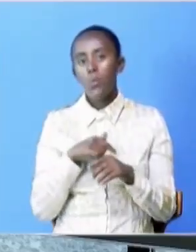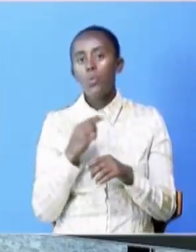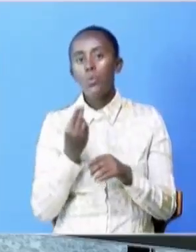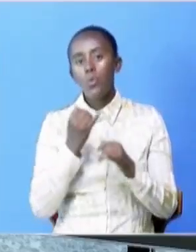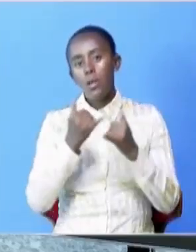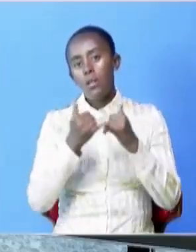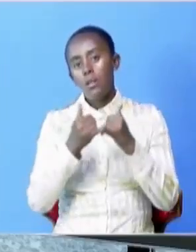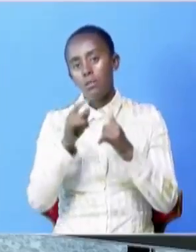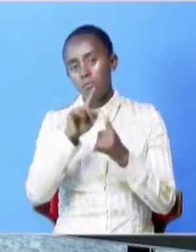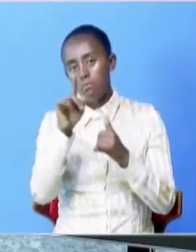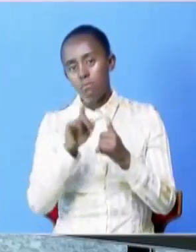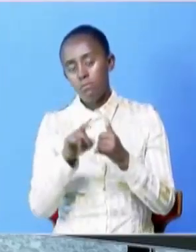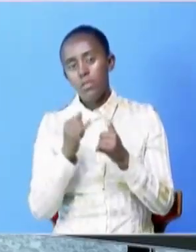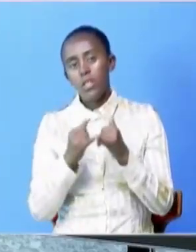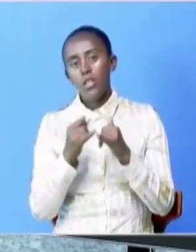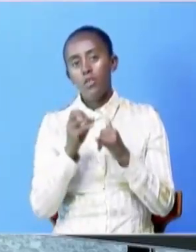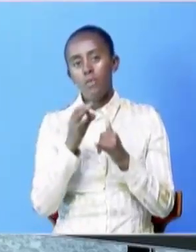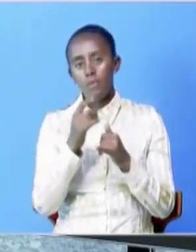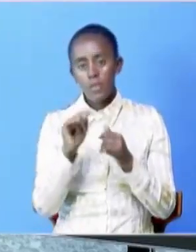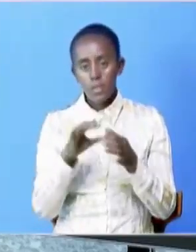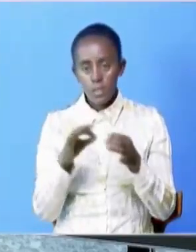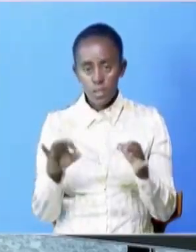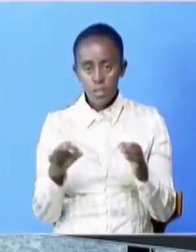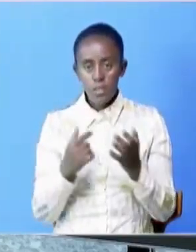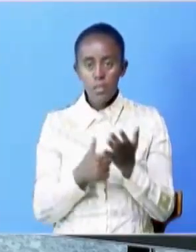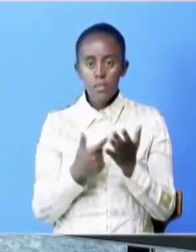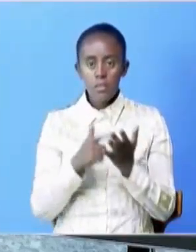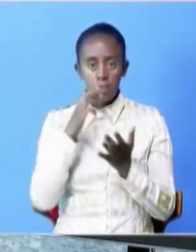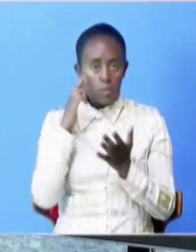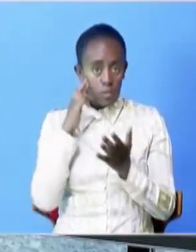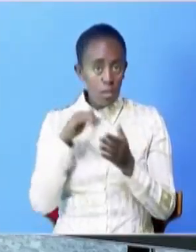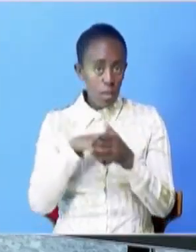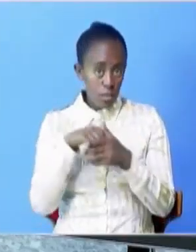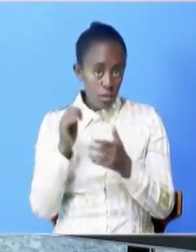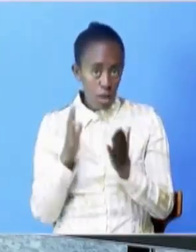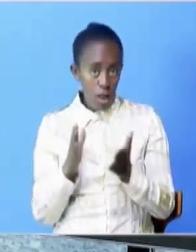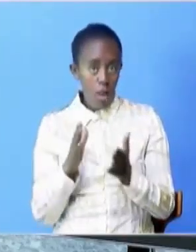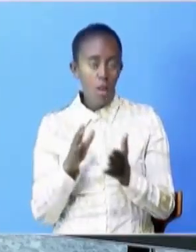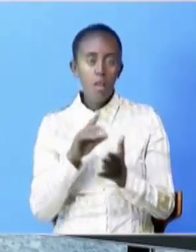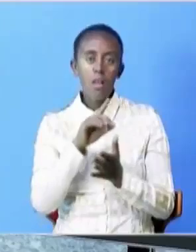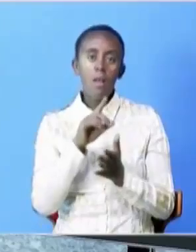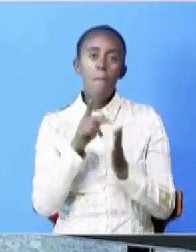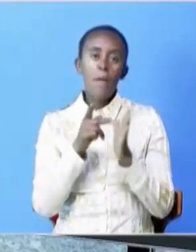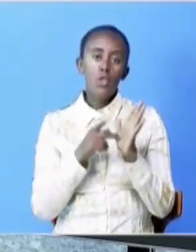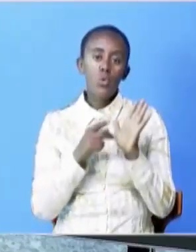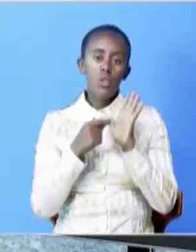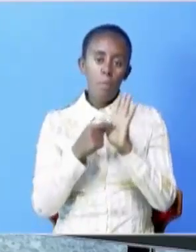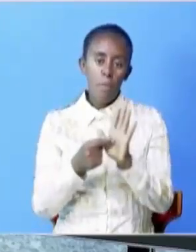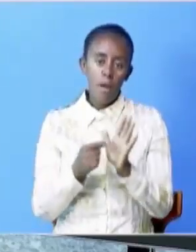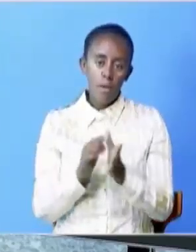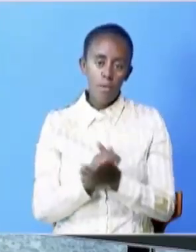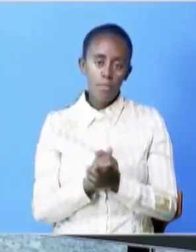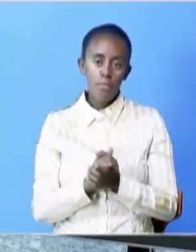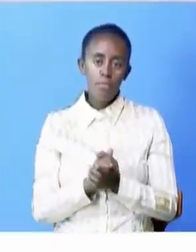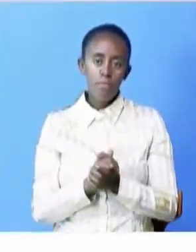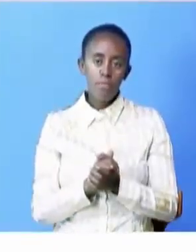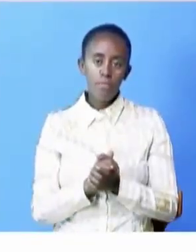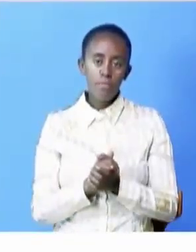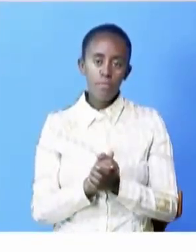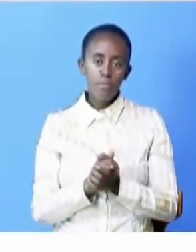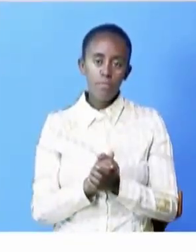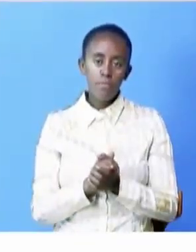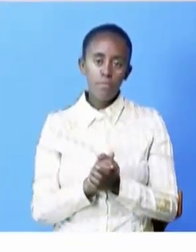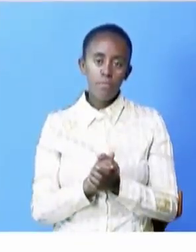it at the end of the sentence. So if that is the case, it is what? An external punctuation mark. Another